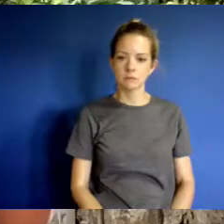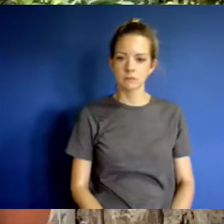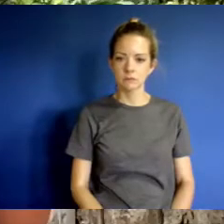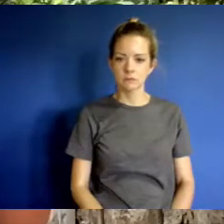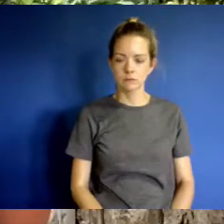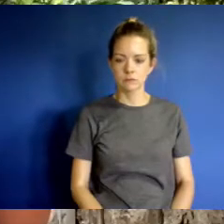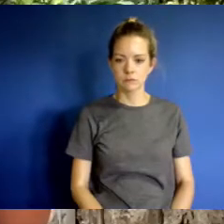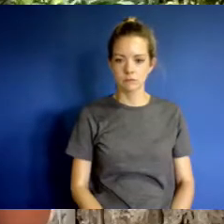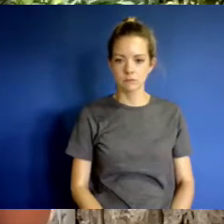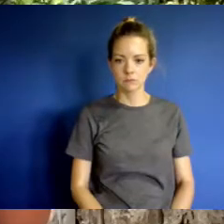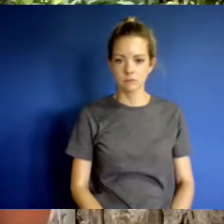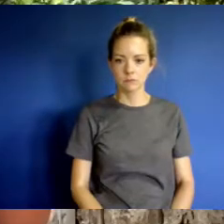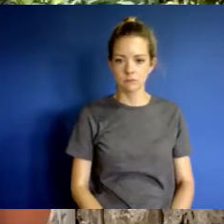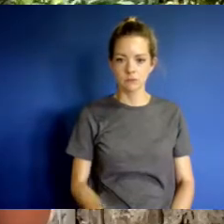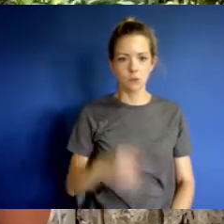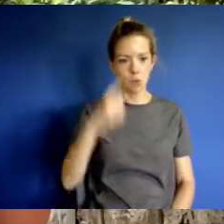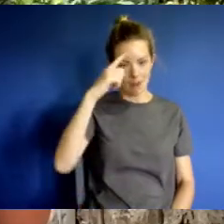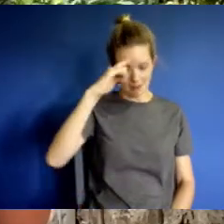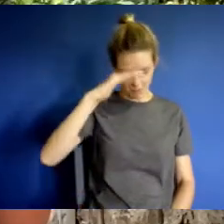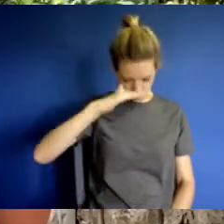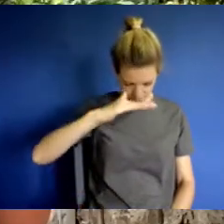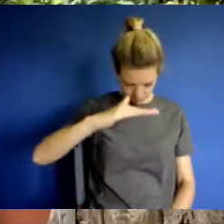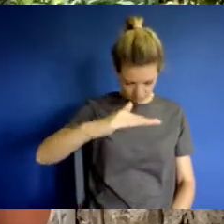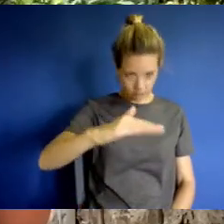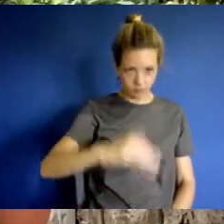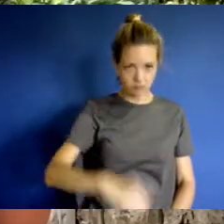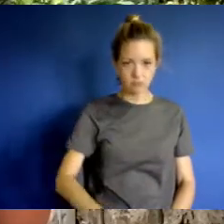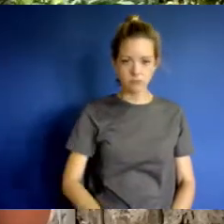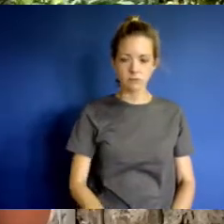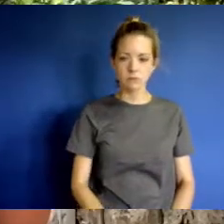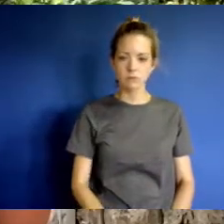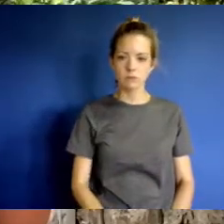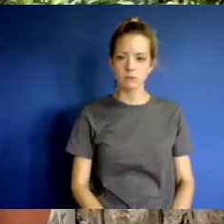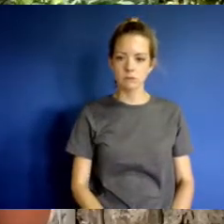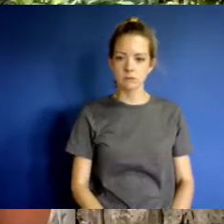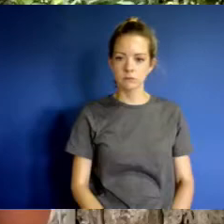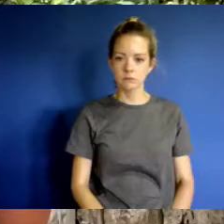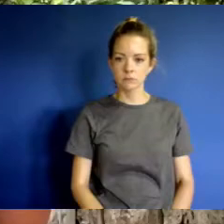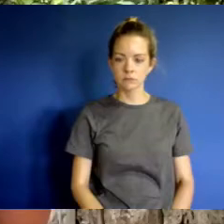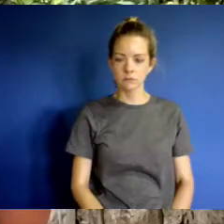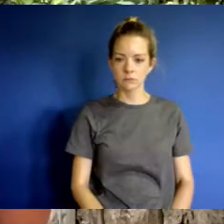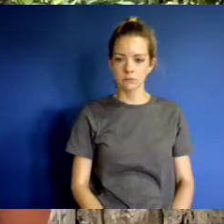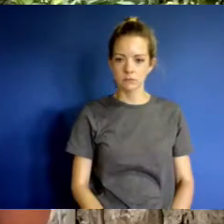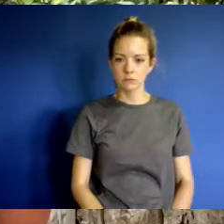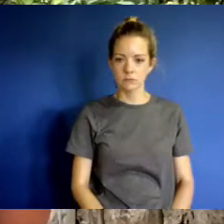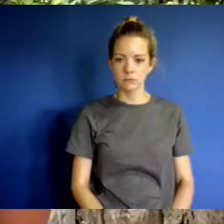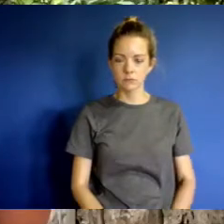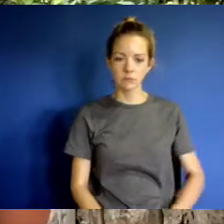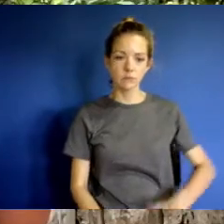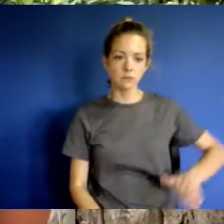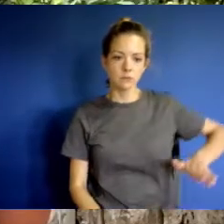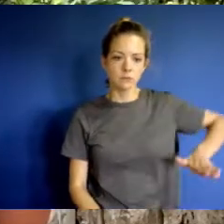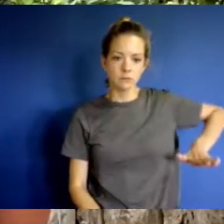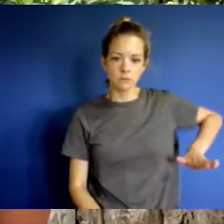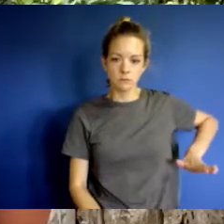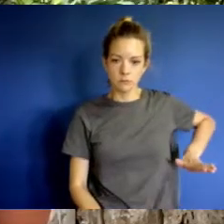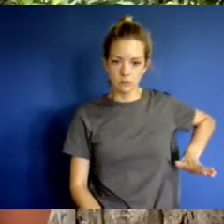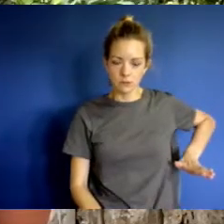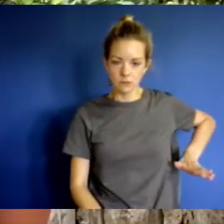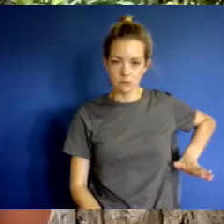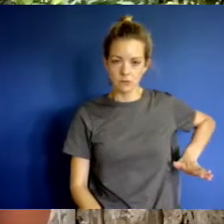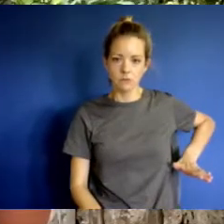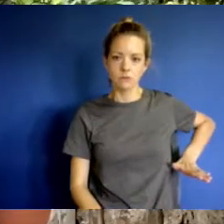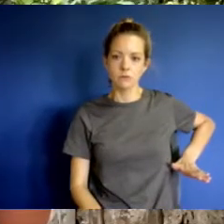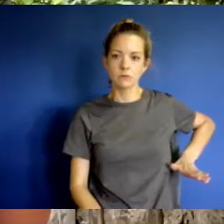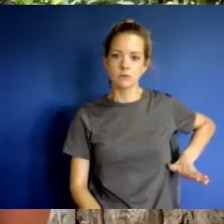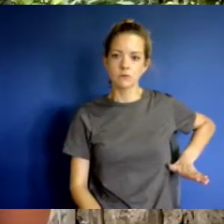a problem. So your head is down on your mat. And I'm going to stick the left